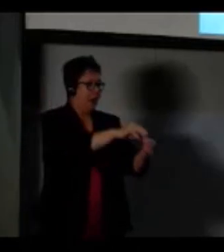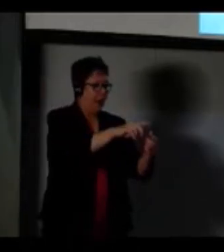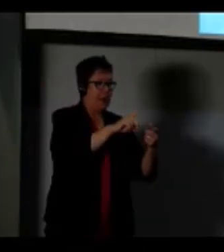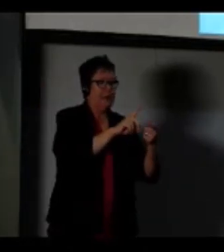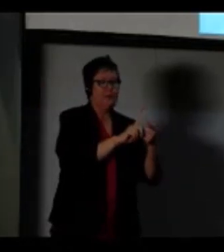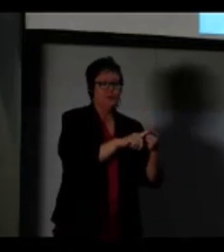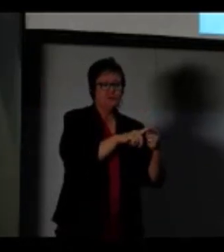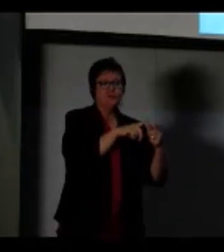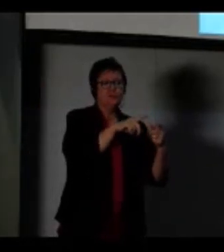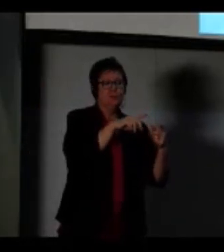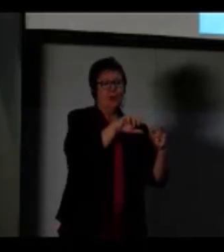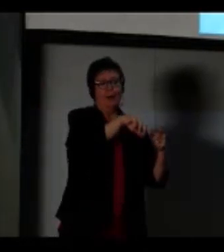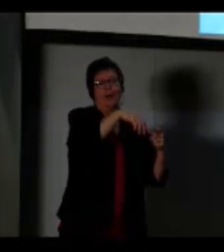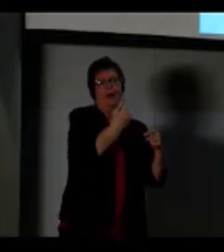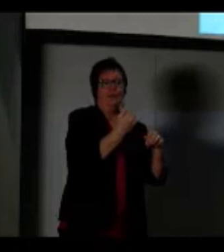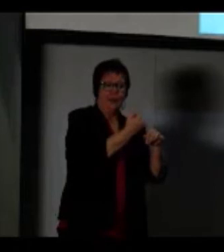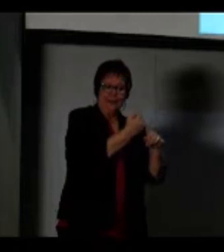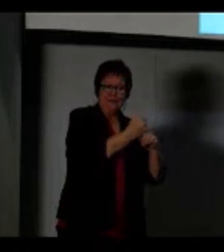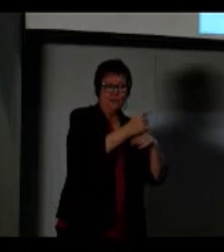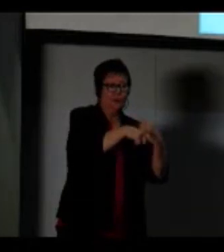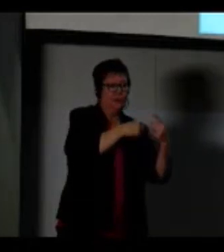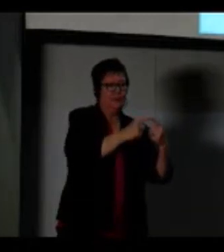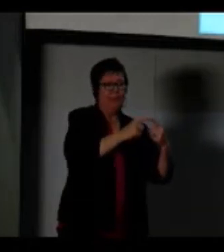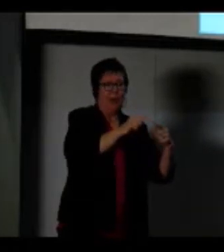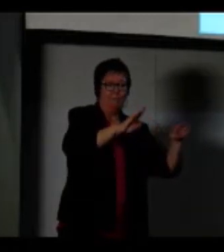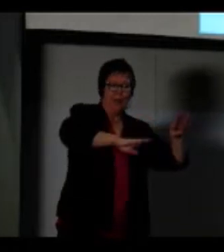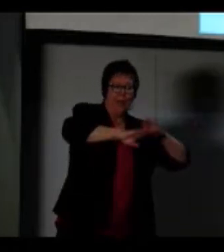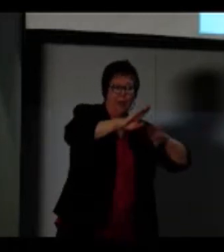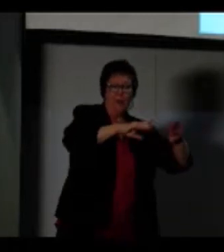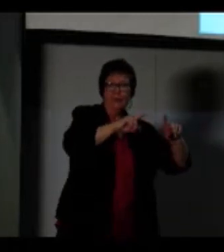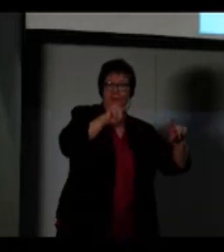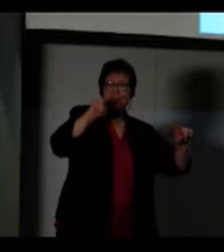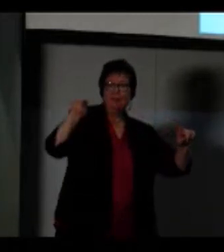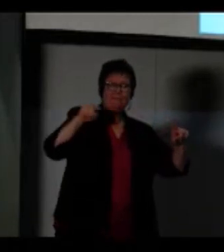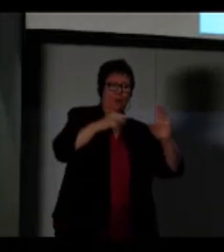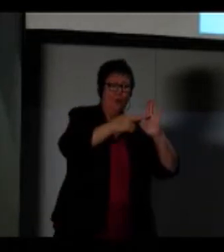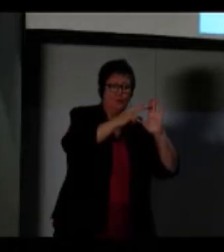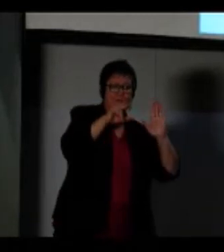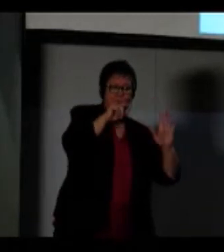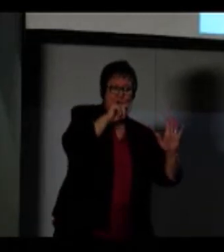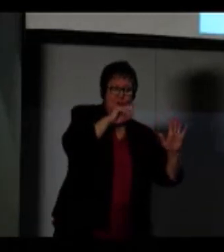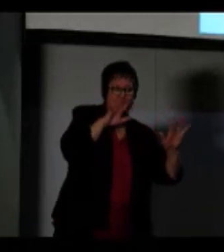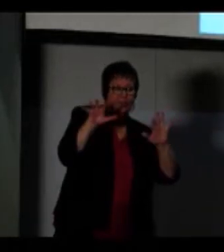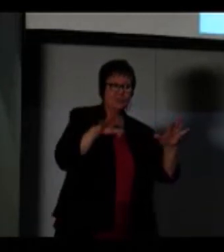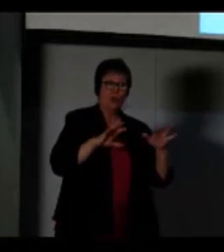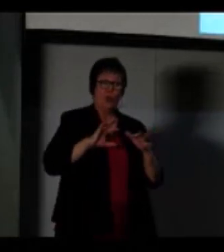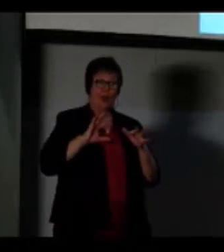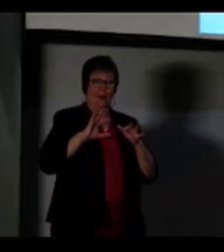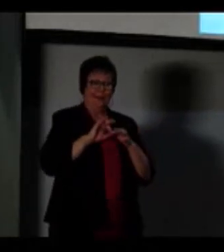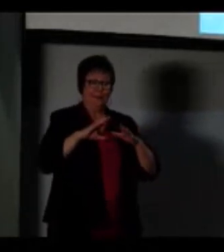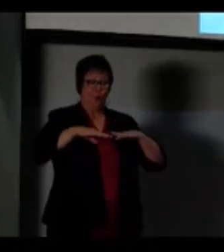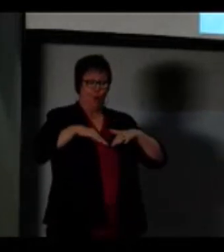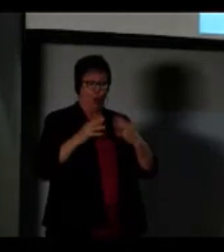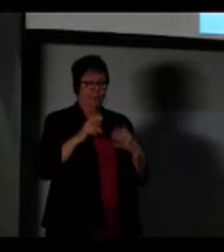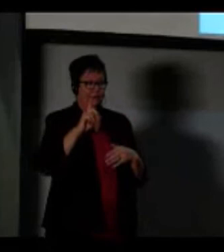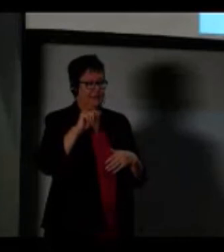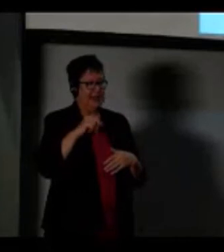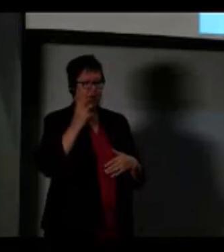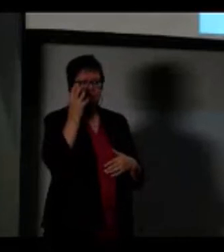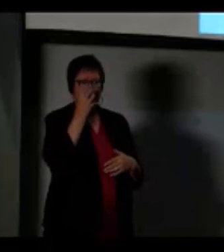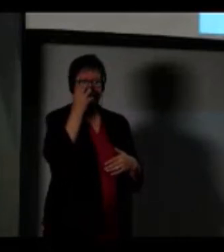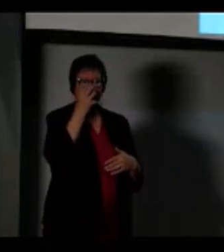research is really part of the future potential of linked open data that could be unlocked in the future as